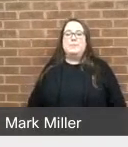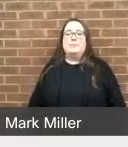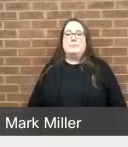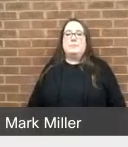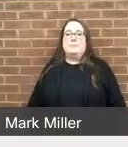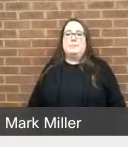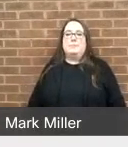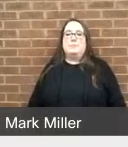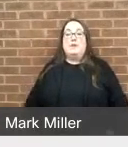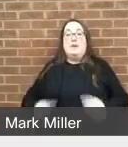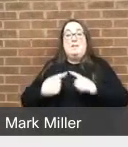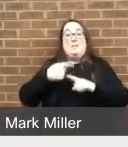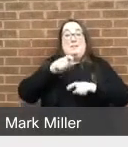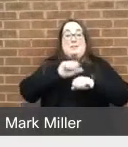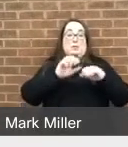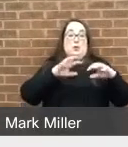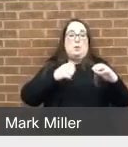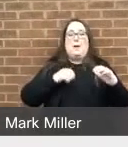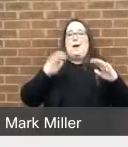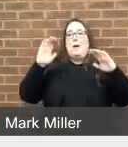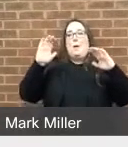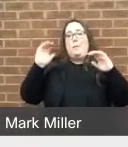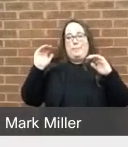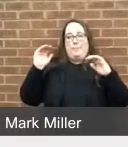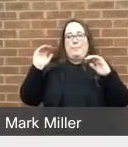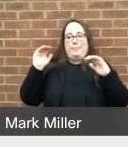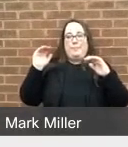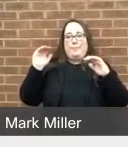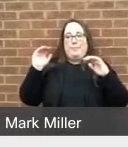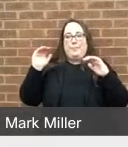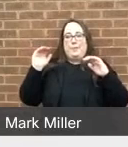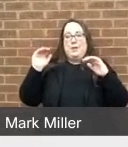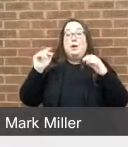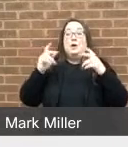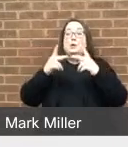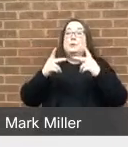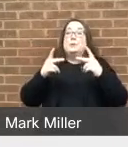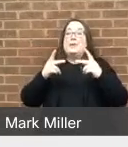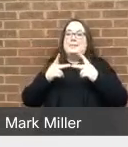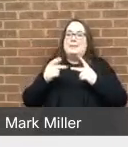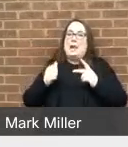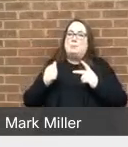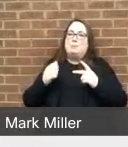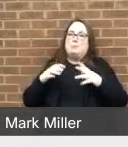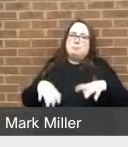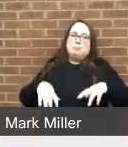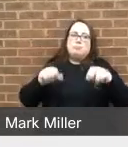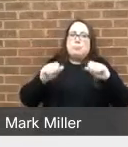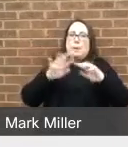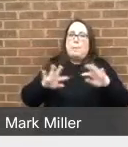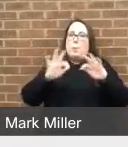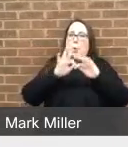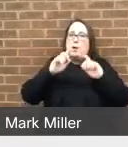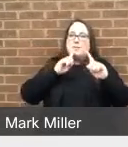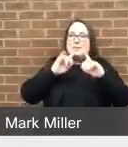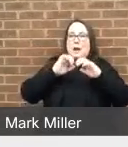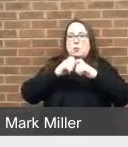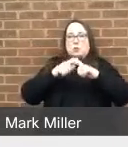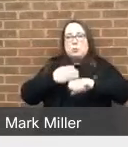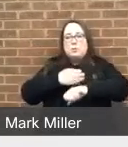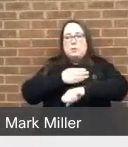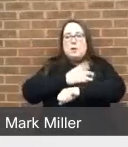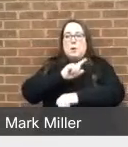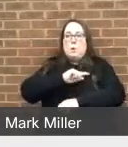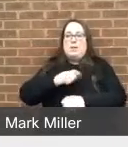work group is to be not only a place where we can have important conversations to improve the quality of life